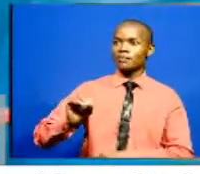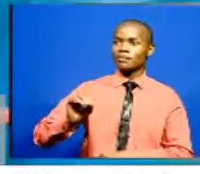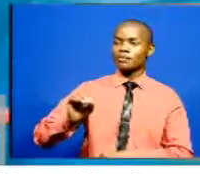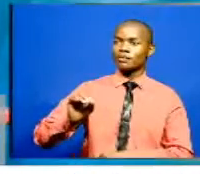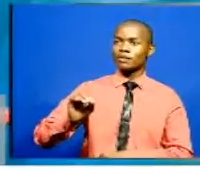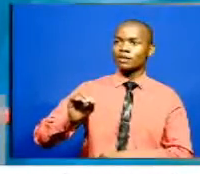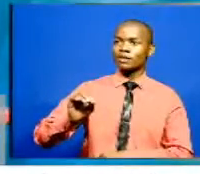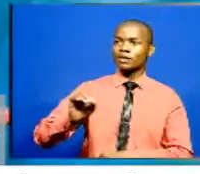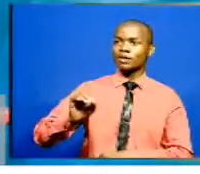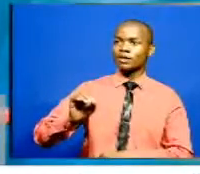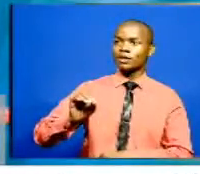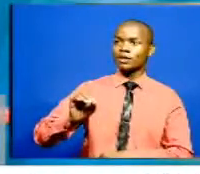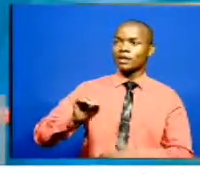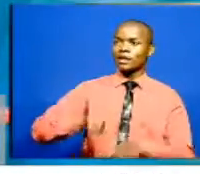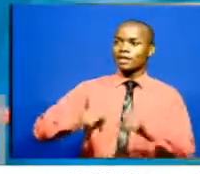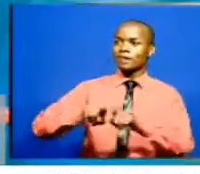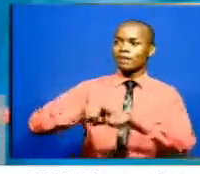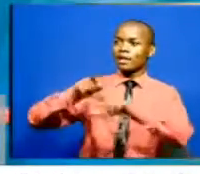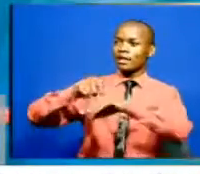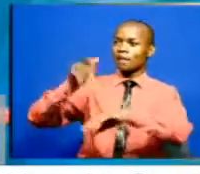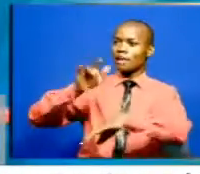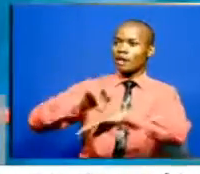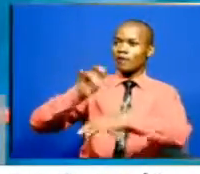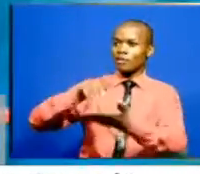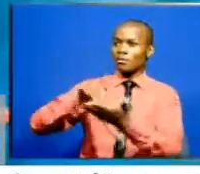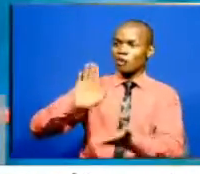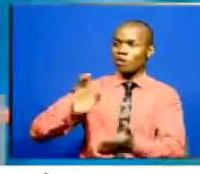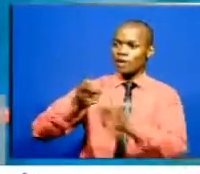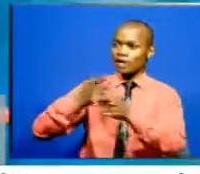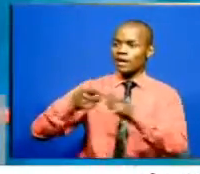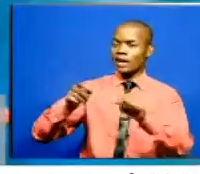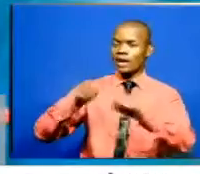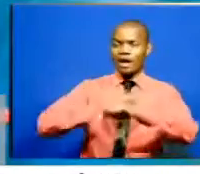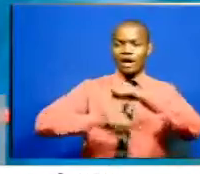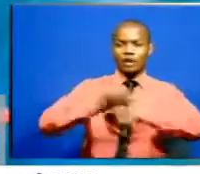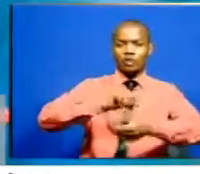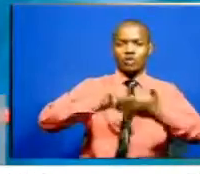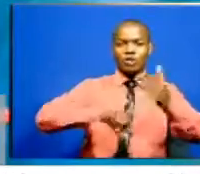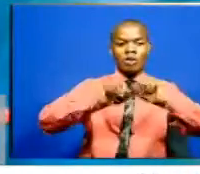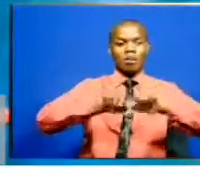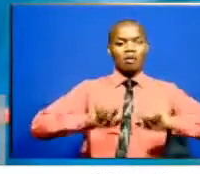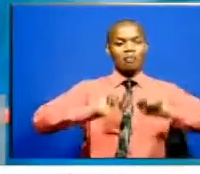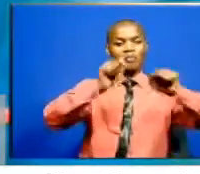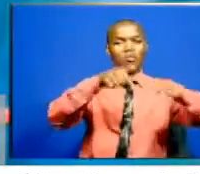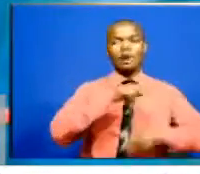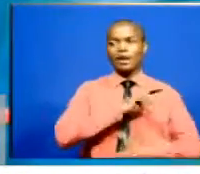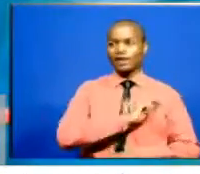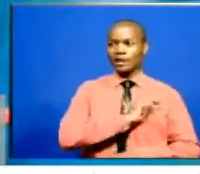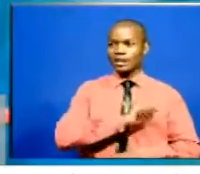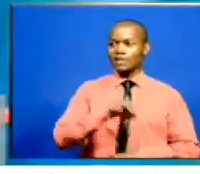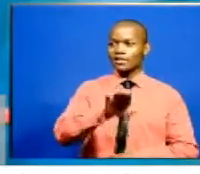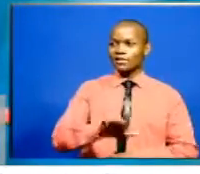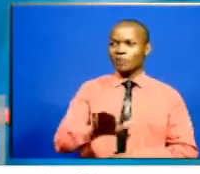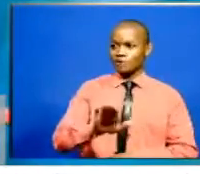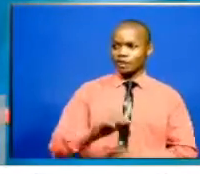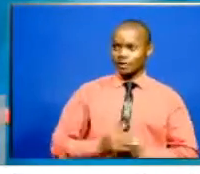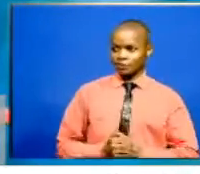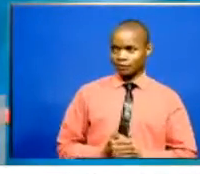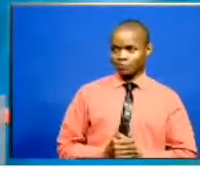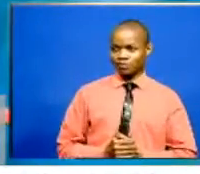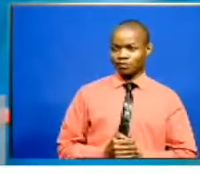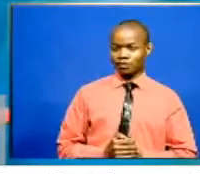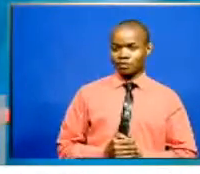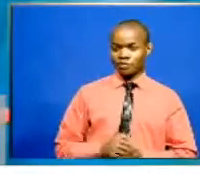and when they are hit hard, they go back to nature, again the nature. So I think